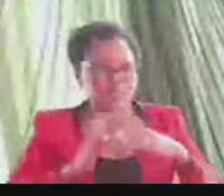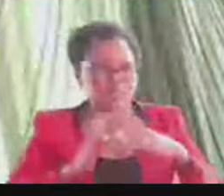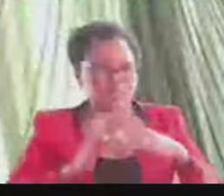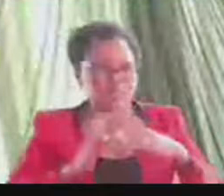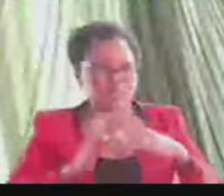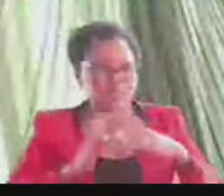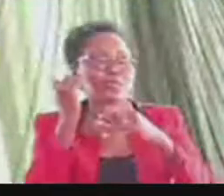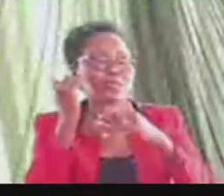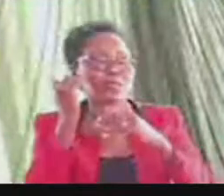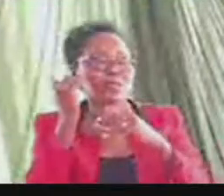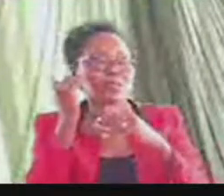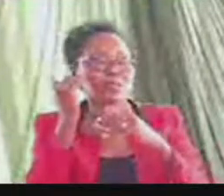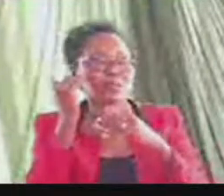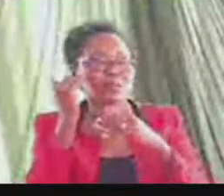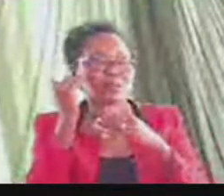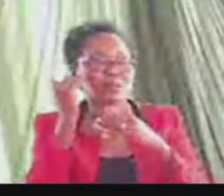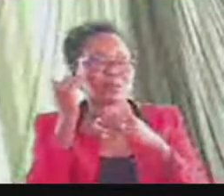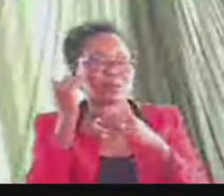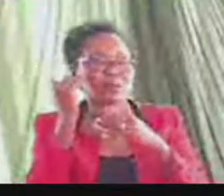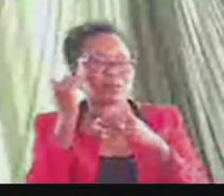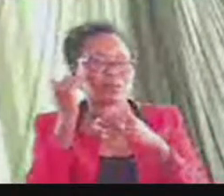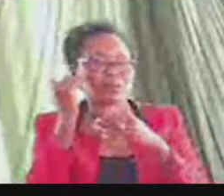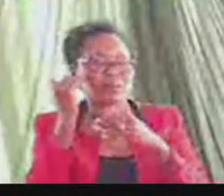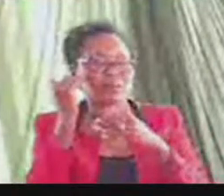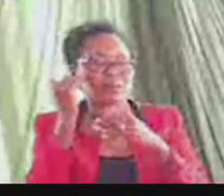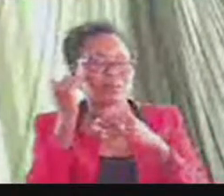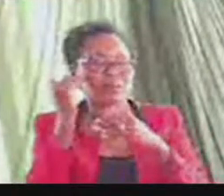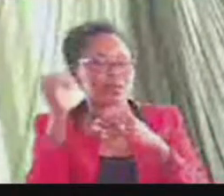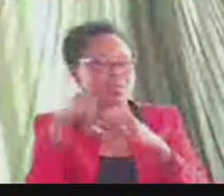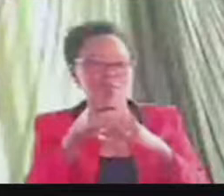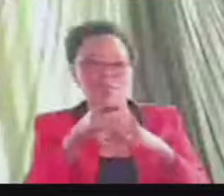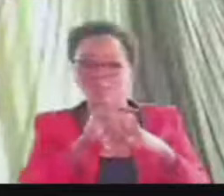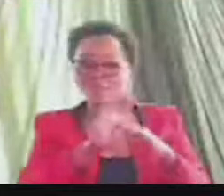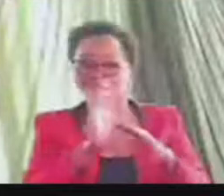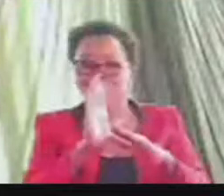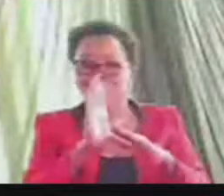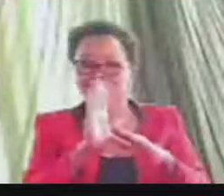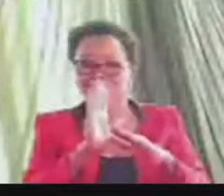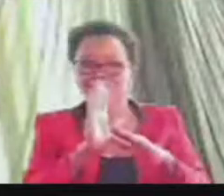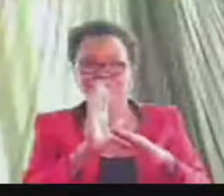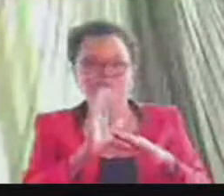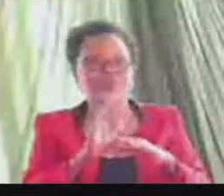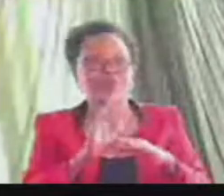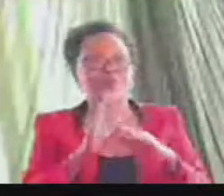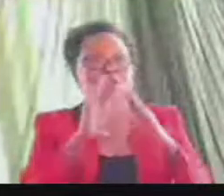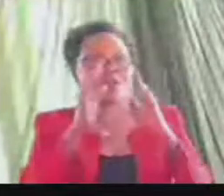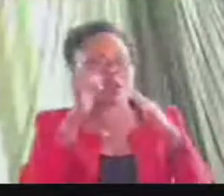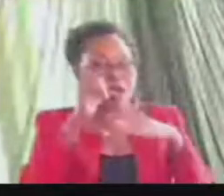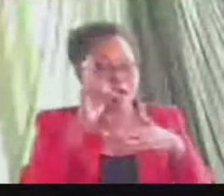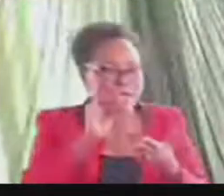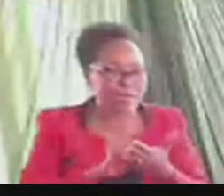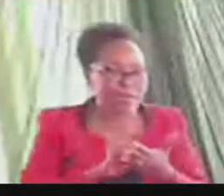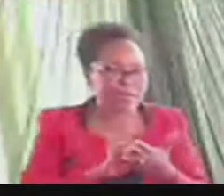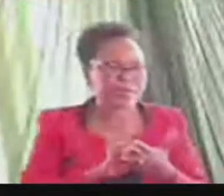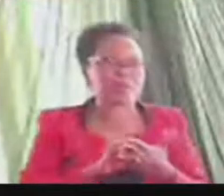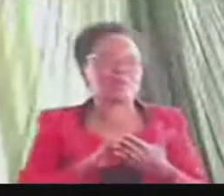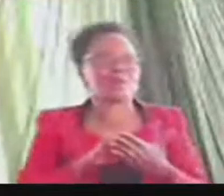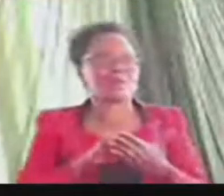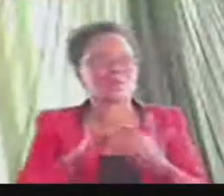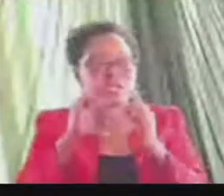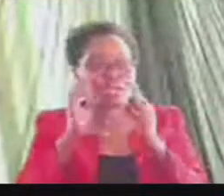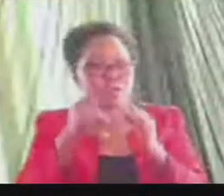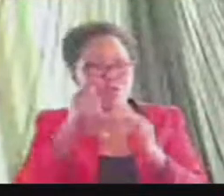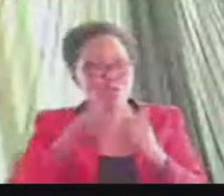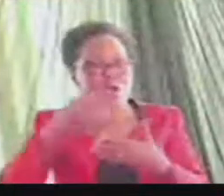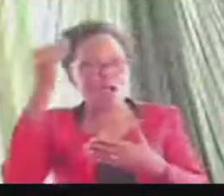impunity, but dwelling on something else. Equally, to disobey what the Court of Appeal has said as a High Court